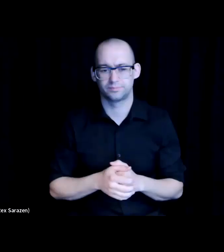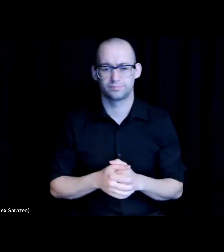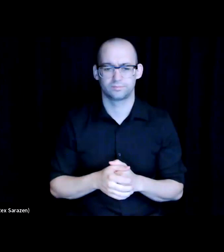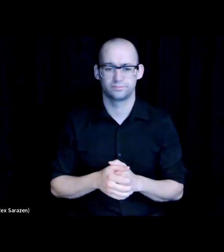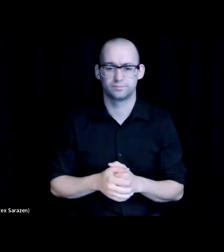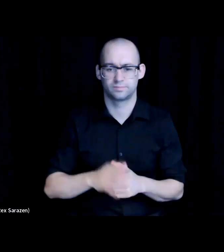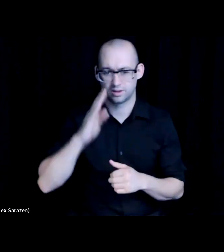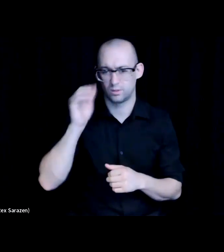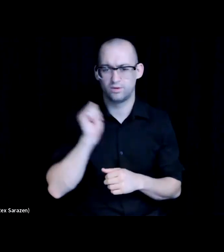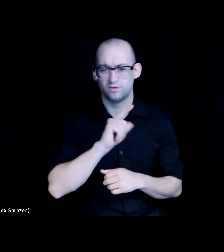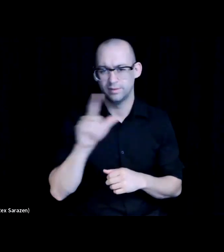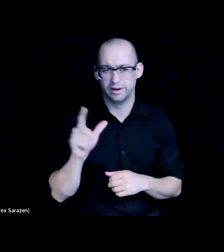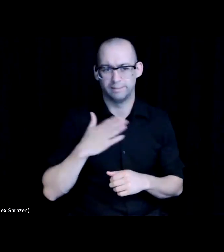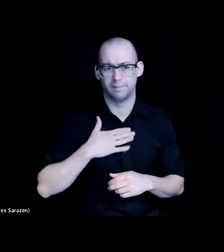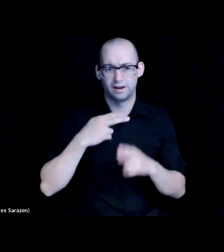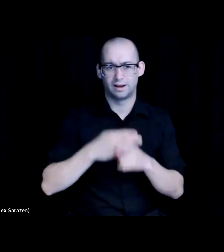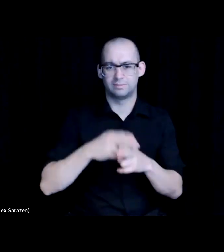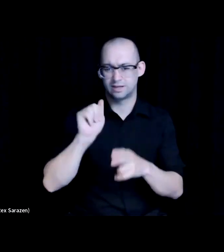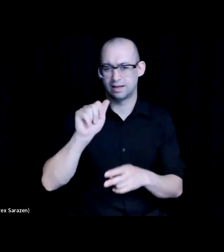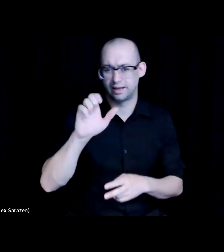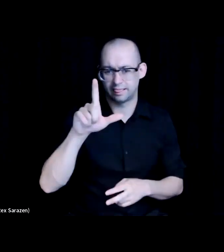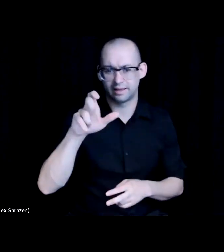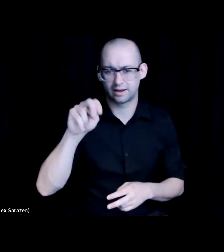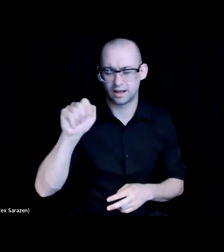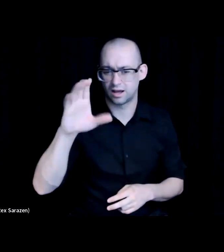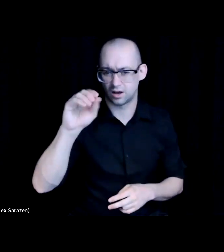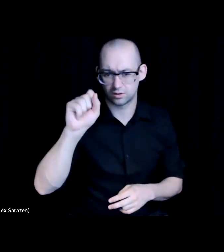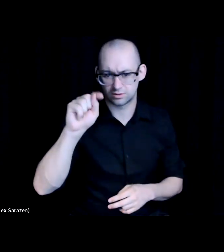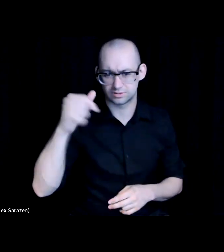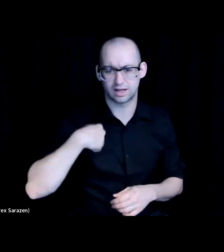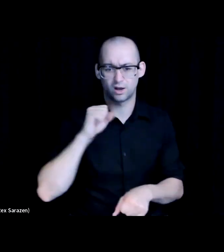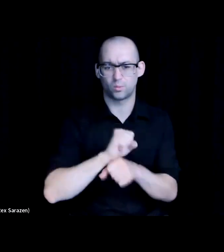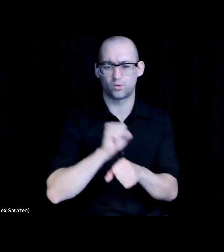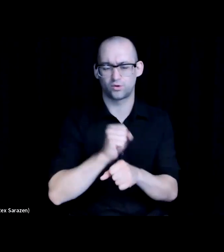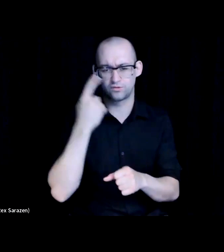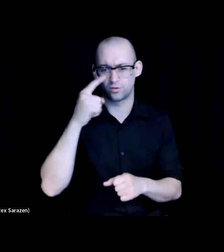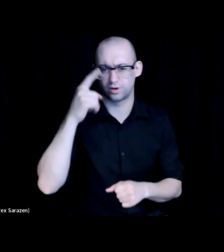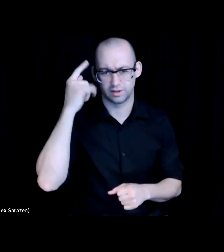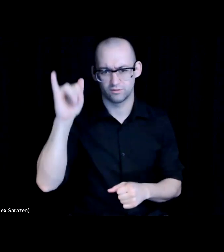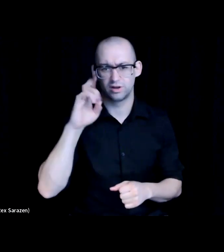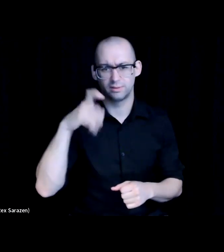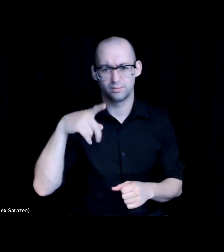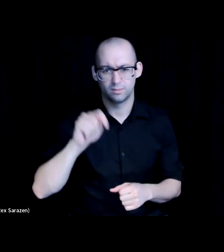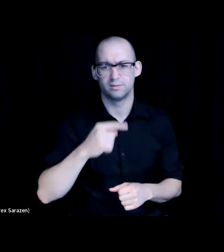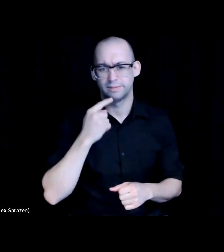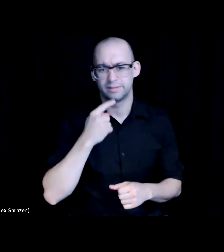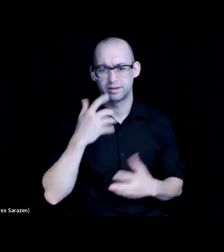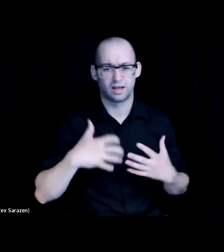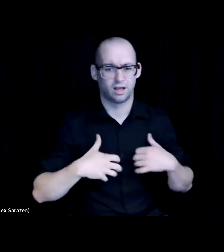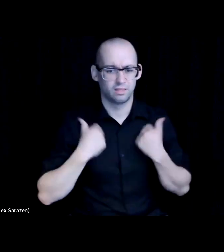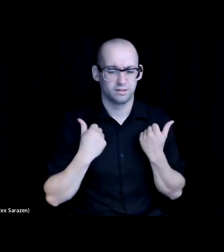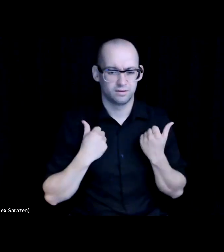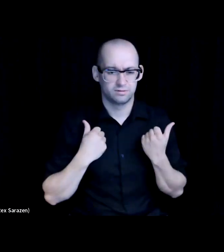hello, everybody. My name is Elena Costa, and I work for the California Department of Public Health in the Injury and Violence Prevention